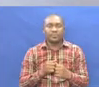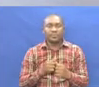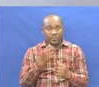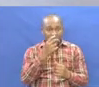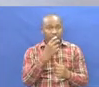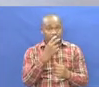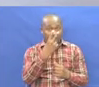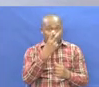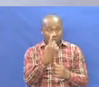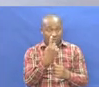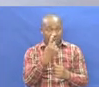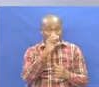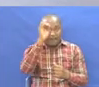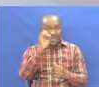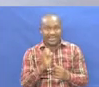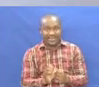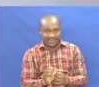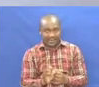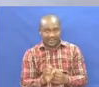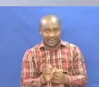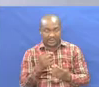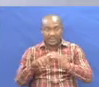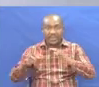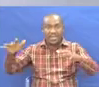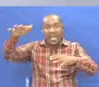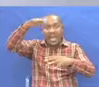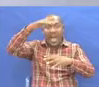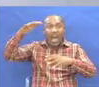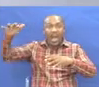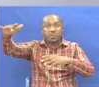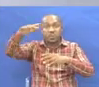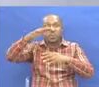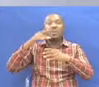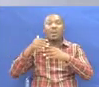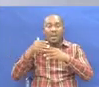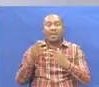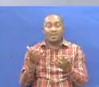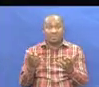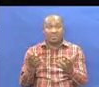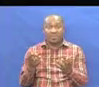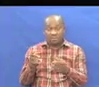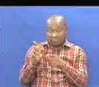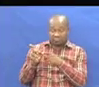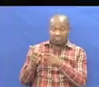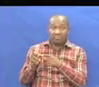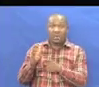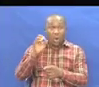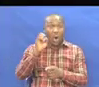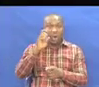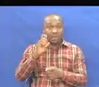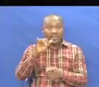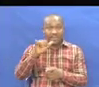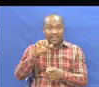in the air. It covers 21% by volume in the air. Now, this is